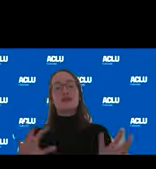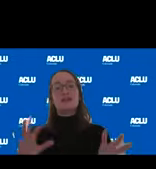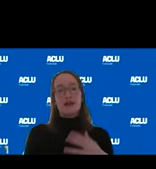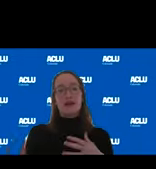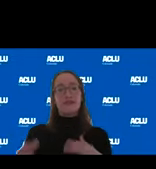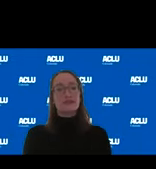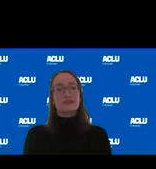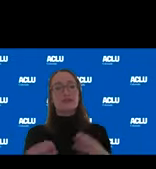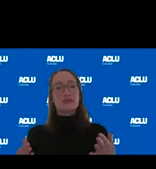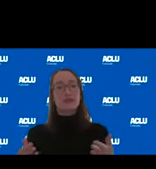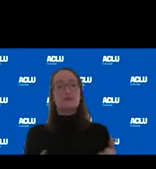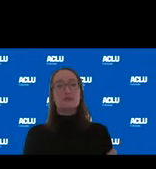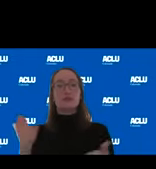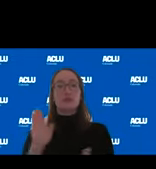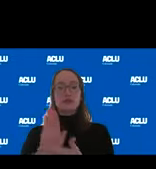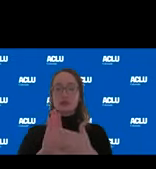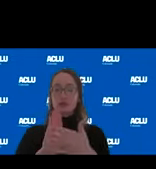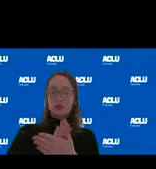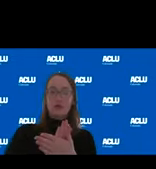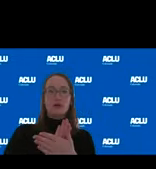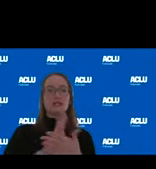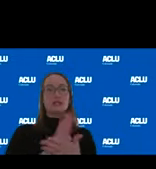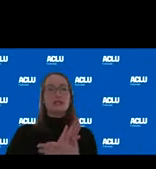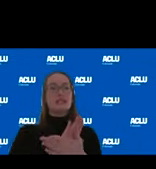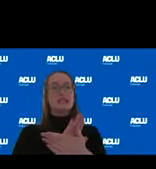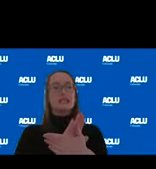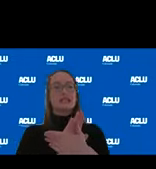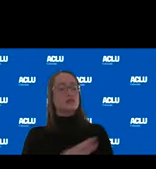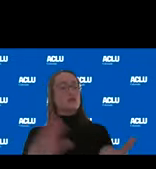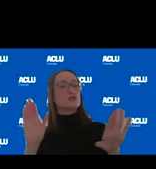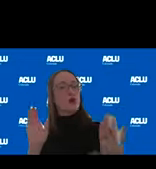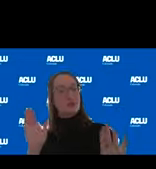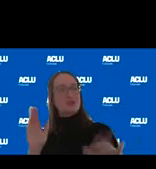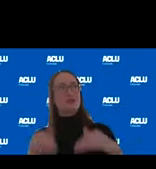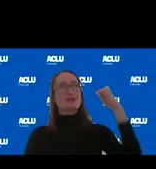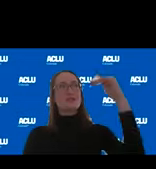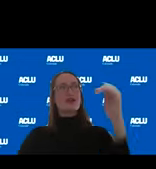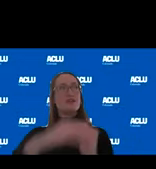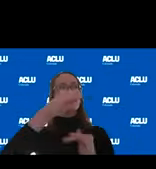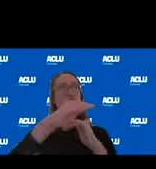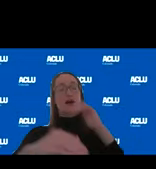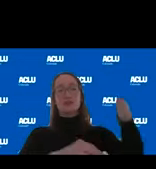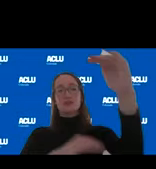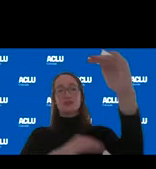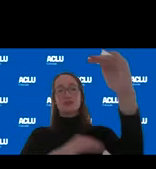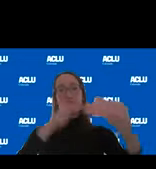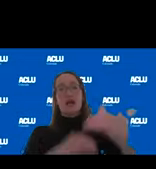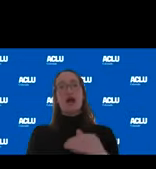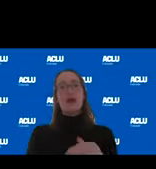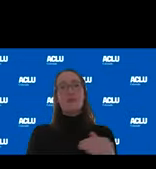think of is disenfranchisement is closing the door, while suppression is the door is open, but there's a ton of